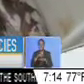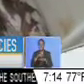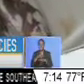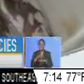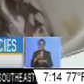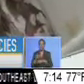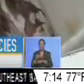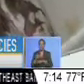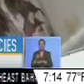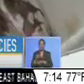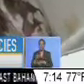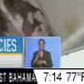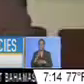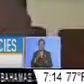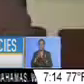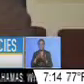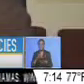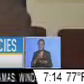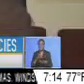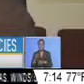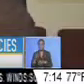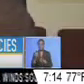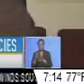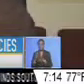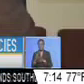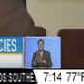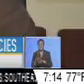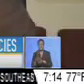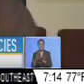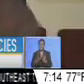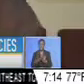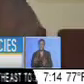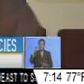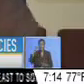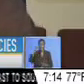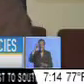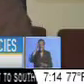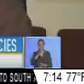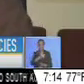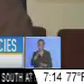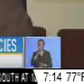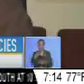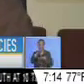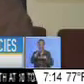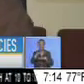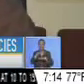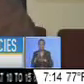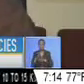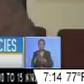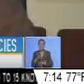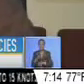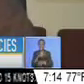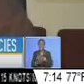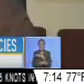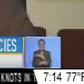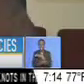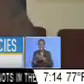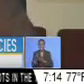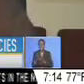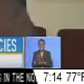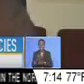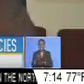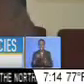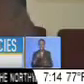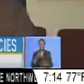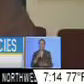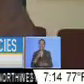critically endangered species. Fisheries scientist Dr. Lester Gittin says overfishing and poaching contribute to the depletion of the